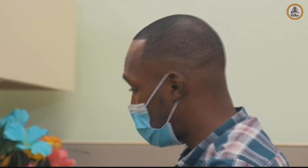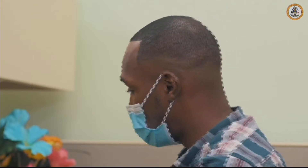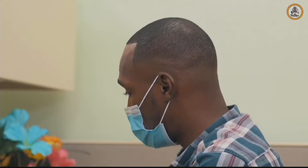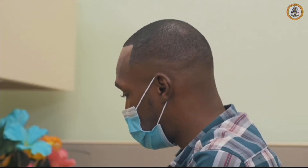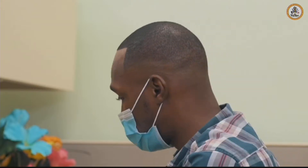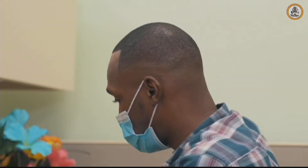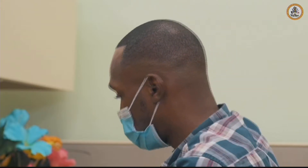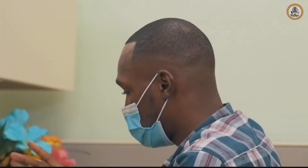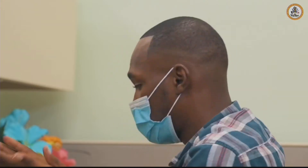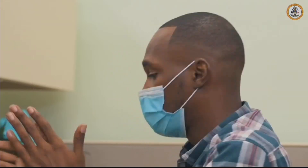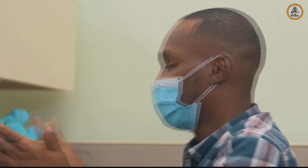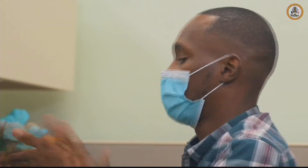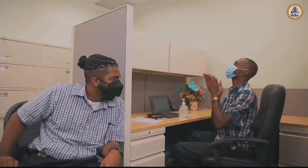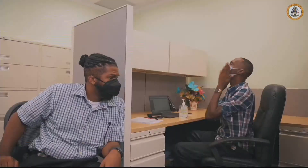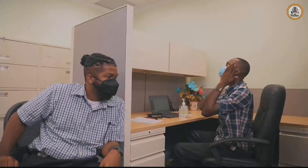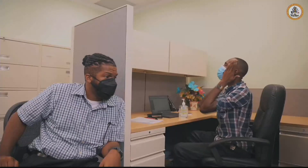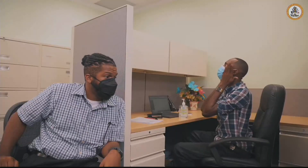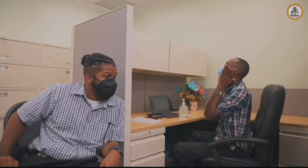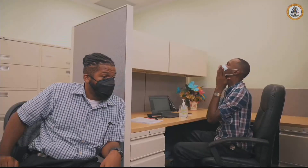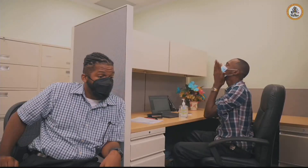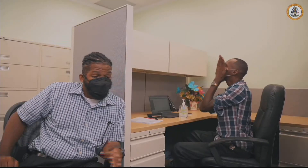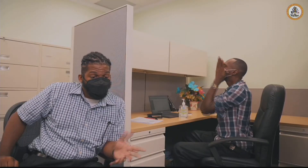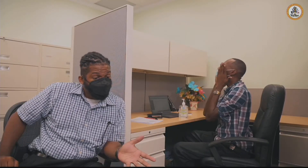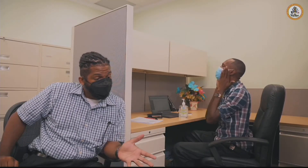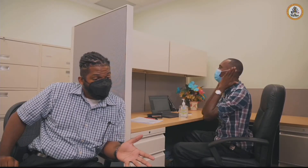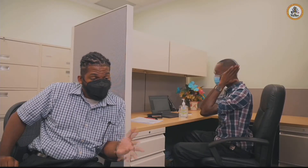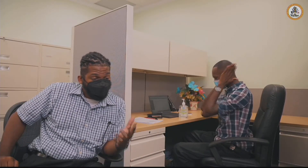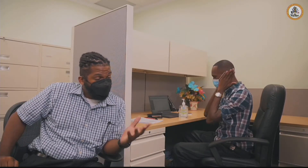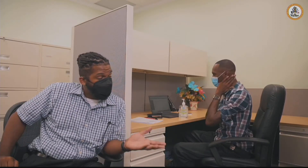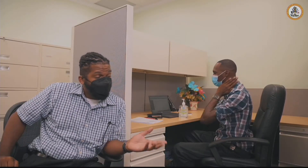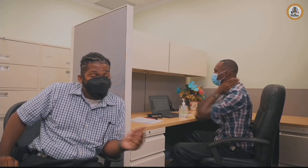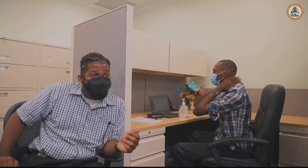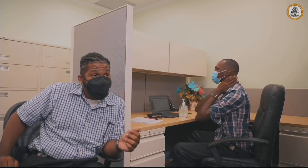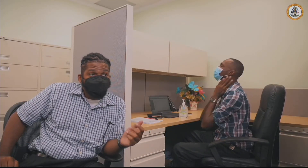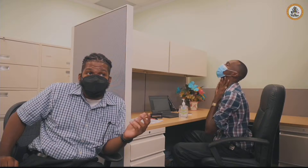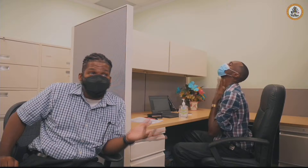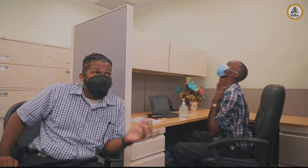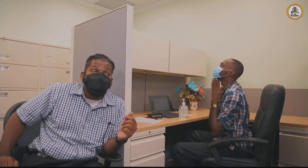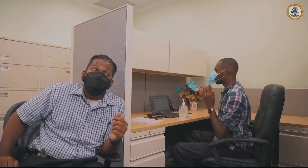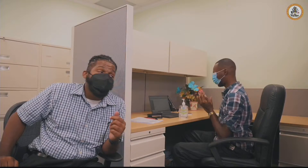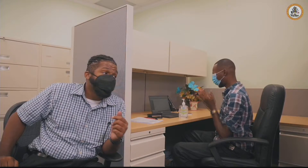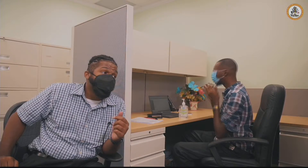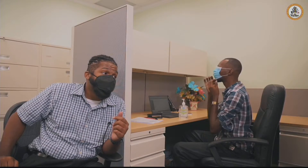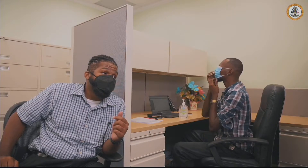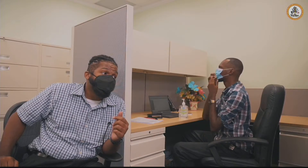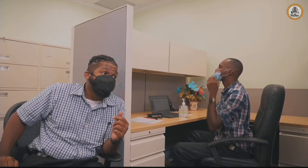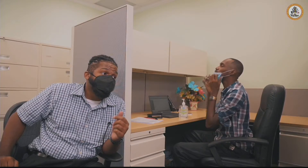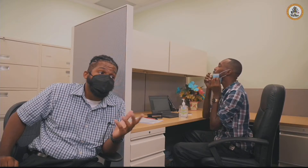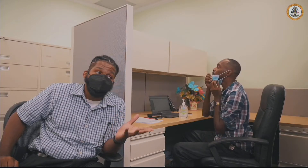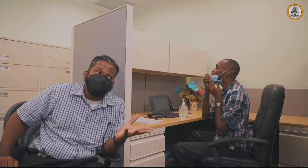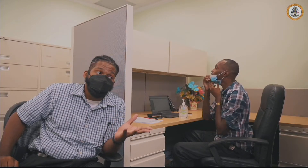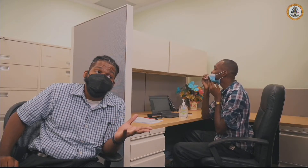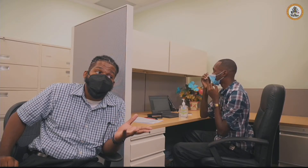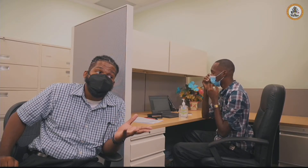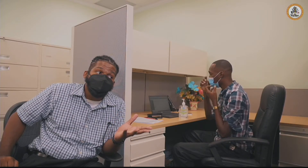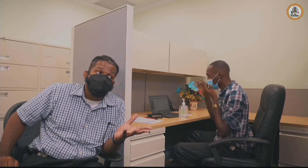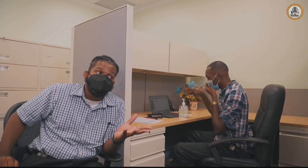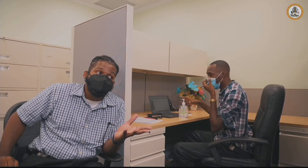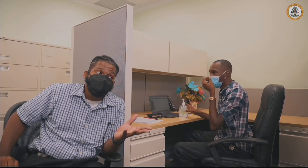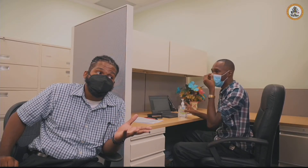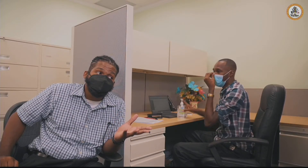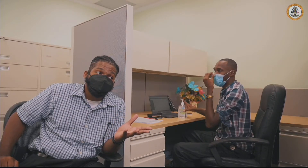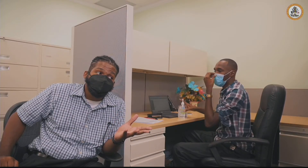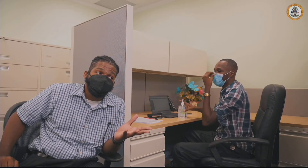catch COVID-19. Wow. See? That's why it don't make no sense taking it. Don't get